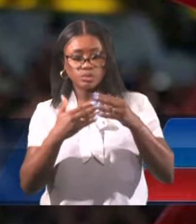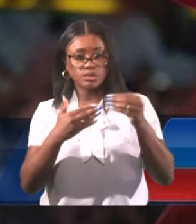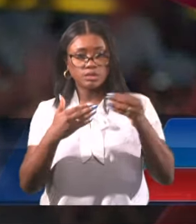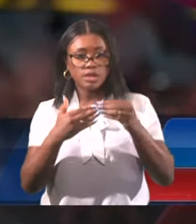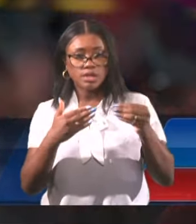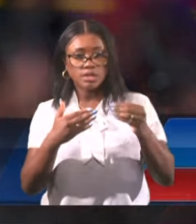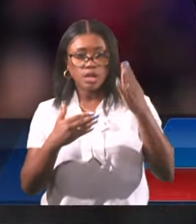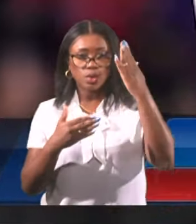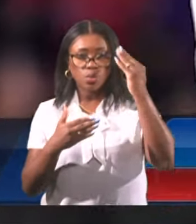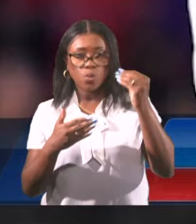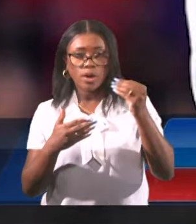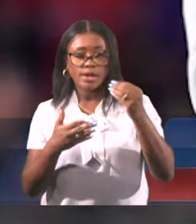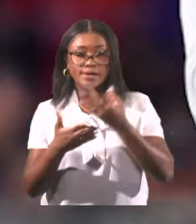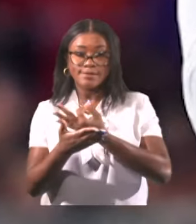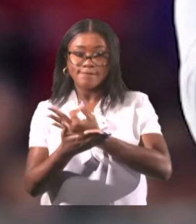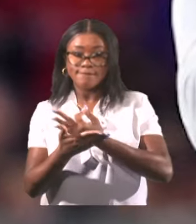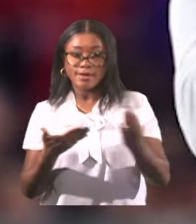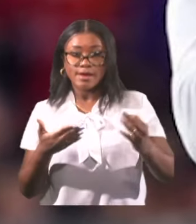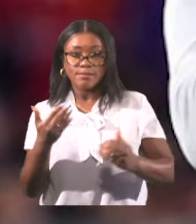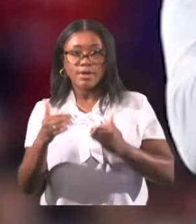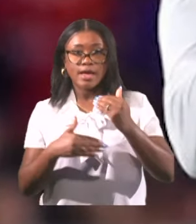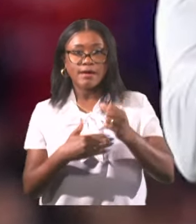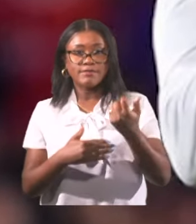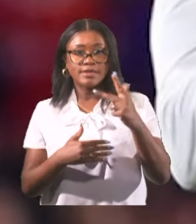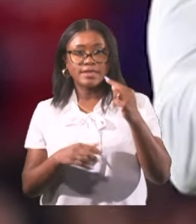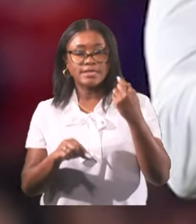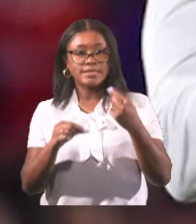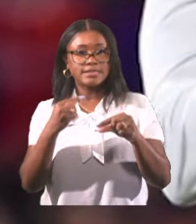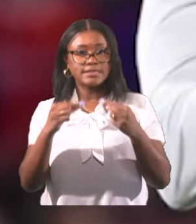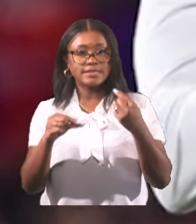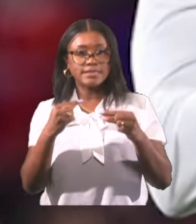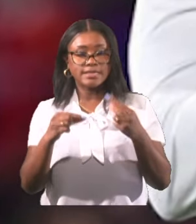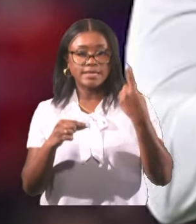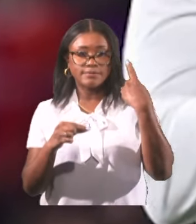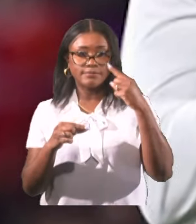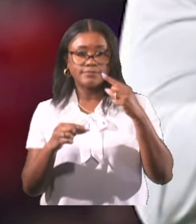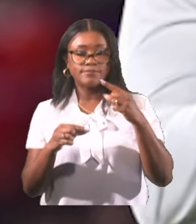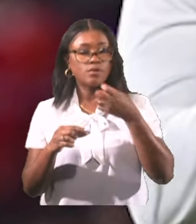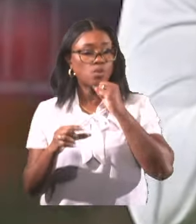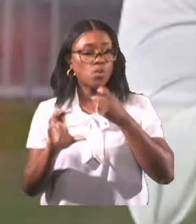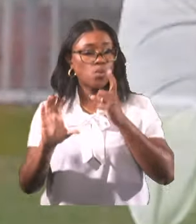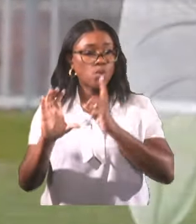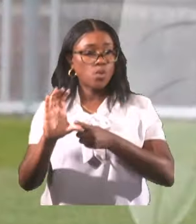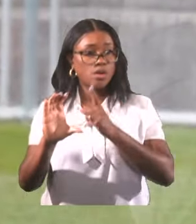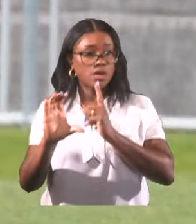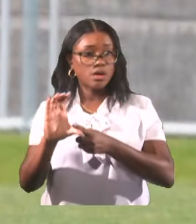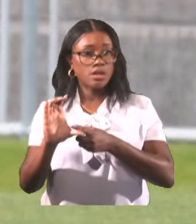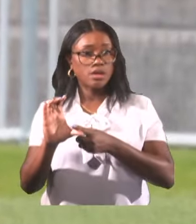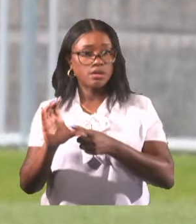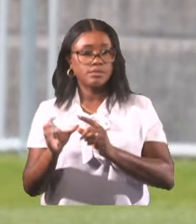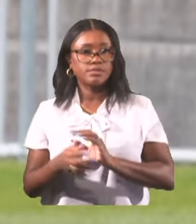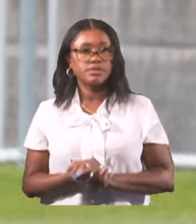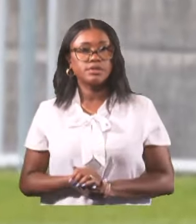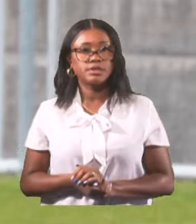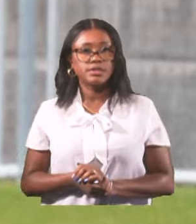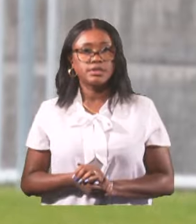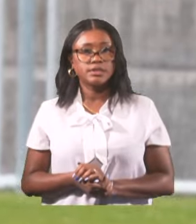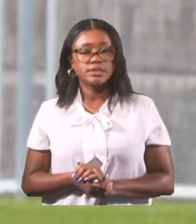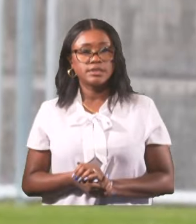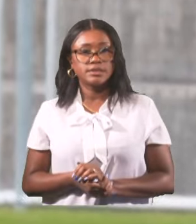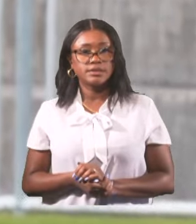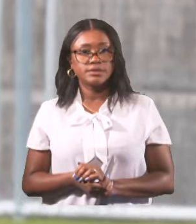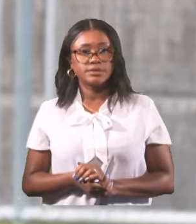compensation for his sacking after just 13 games for Macarthur FC, which followed a dressing room spray, which he